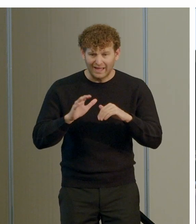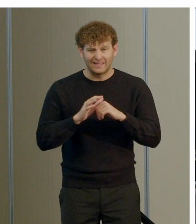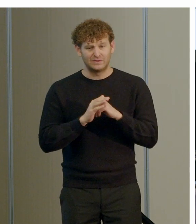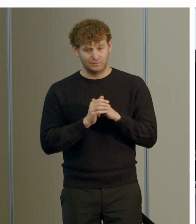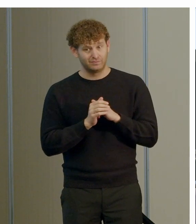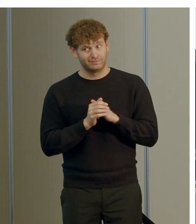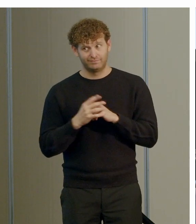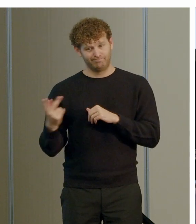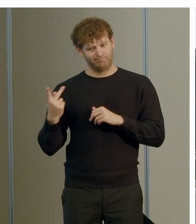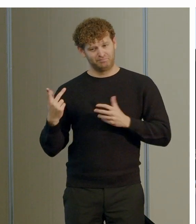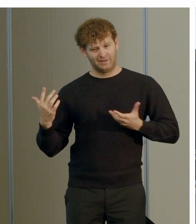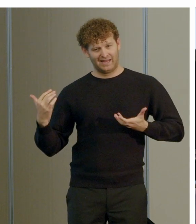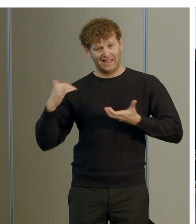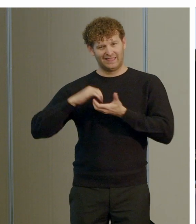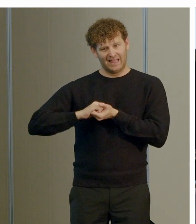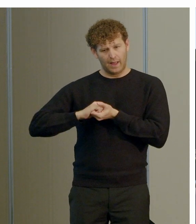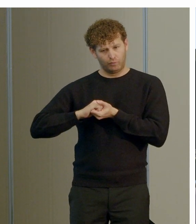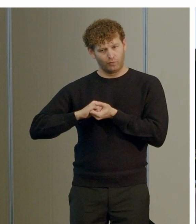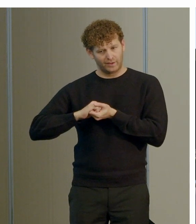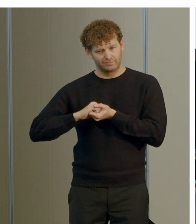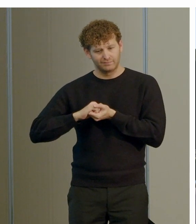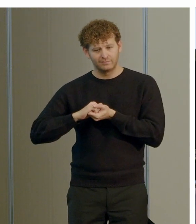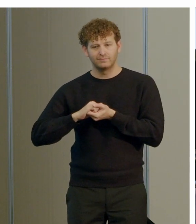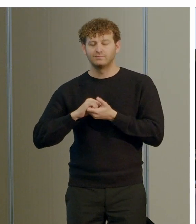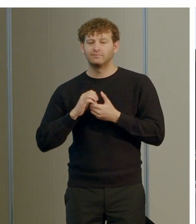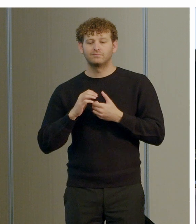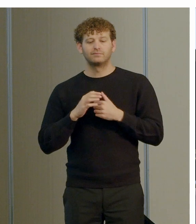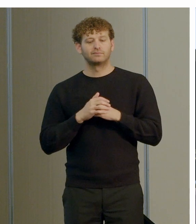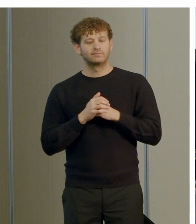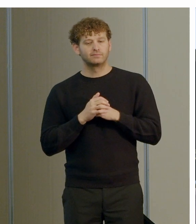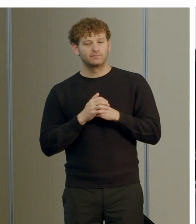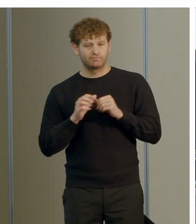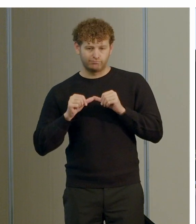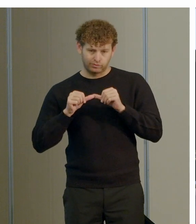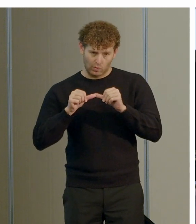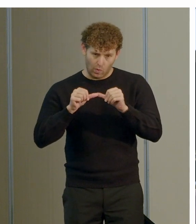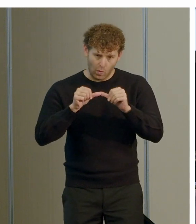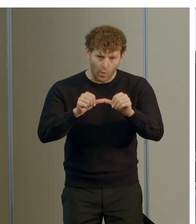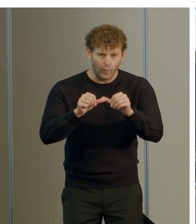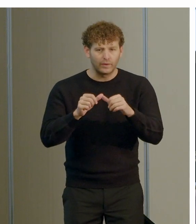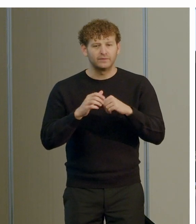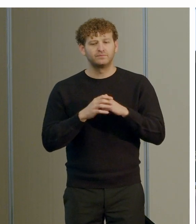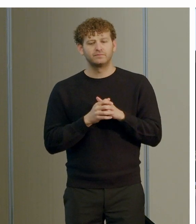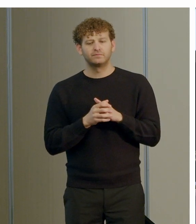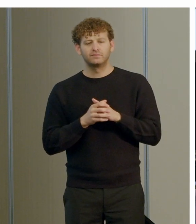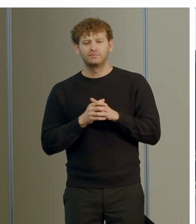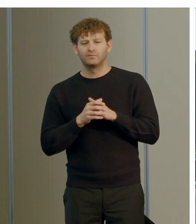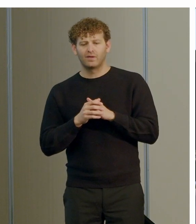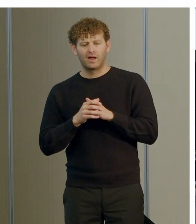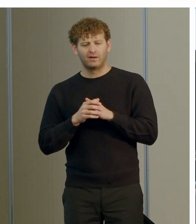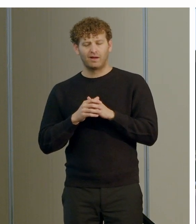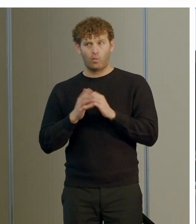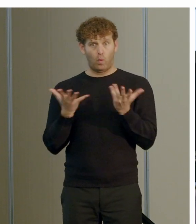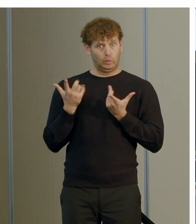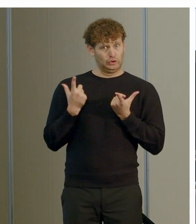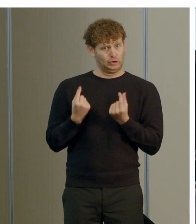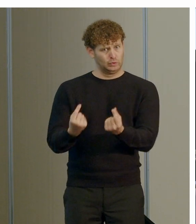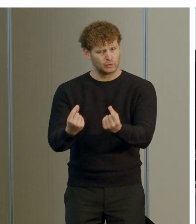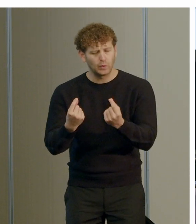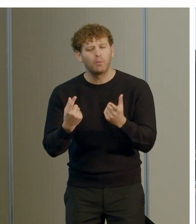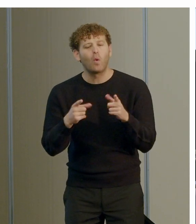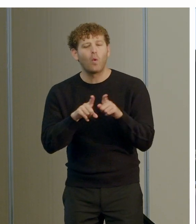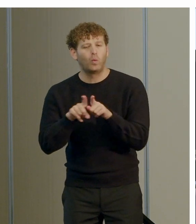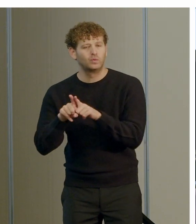not only what it is we should do, but how should we go about doing it. It's kind of like crowdsourcing, but we're all built in the same